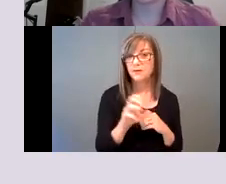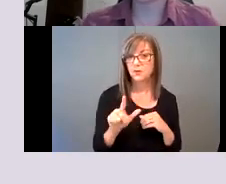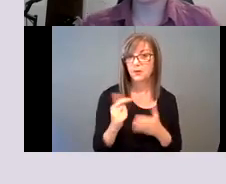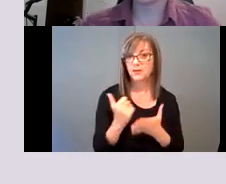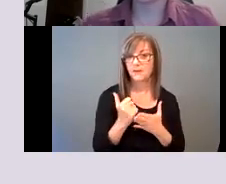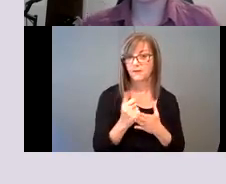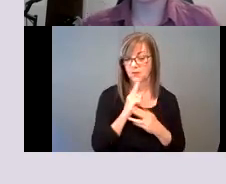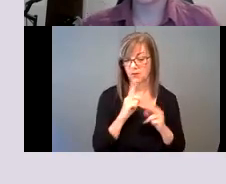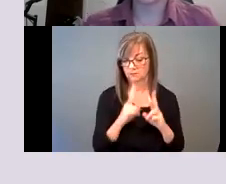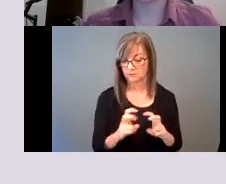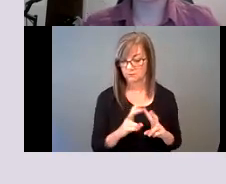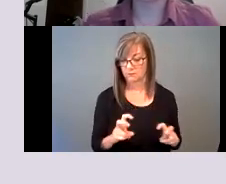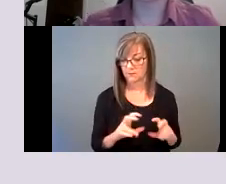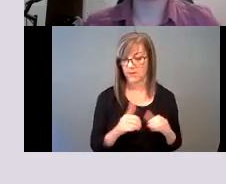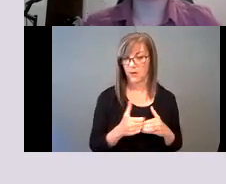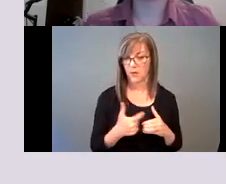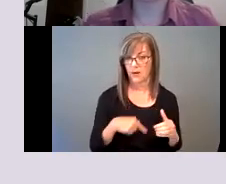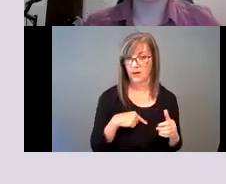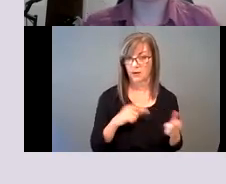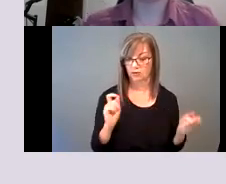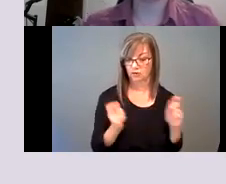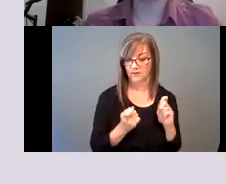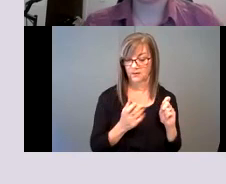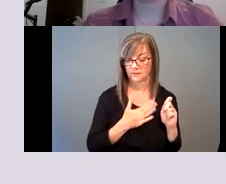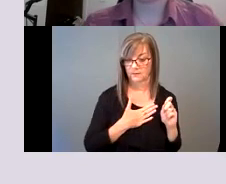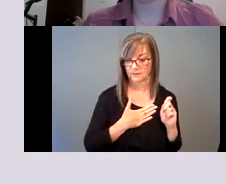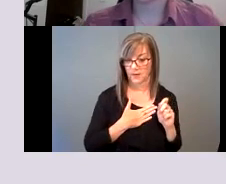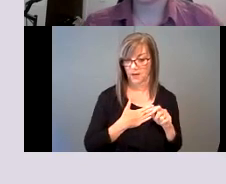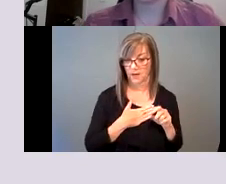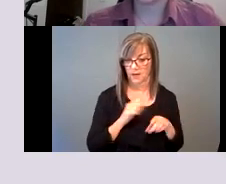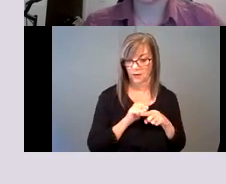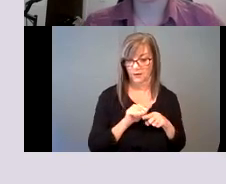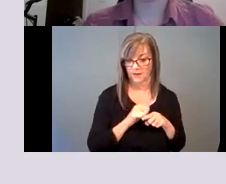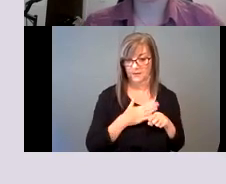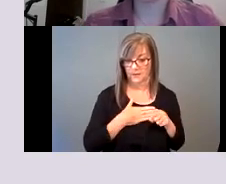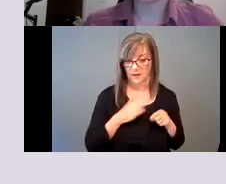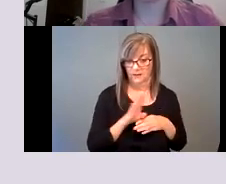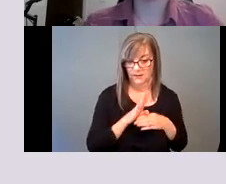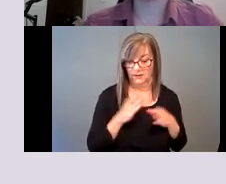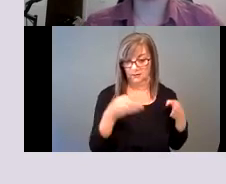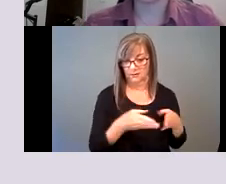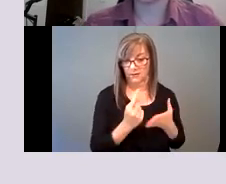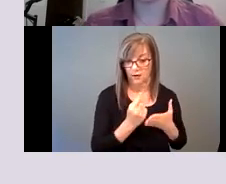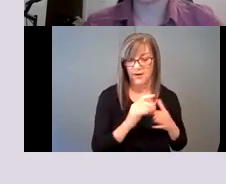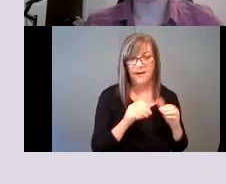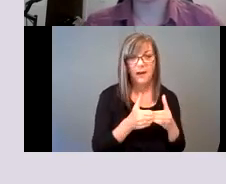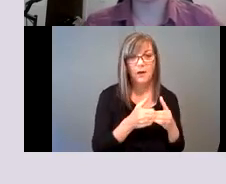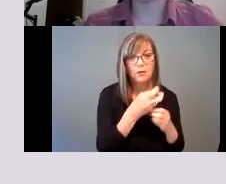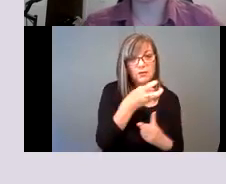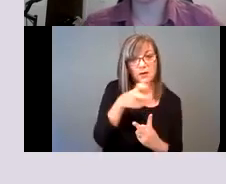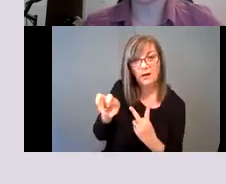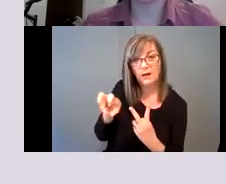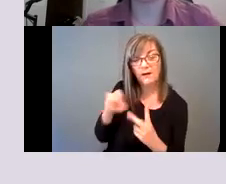out how can I make the shift in my practice or my interactions with survivors from trauma-informed